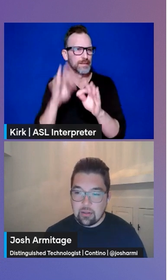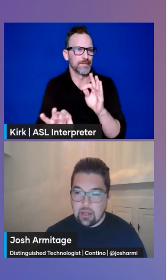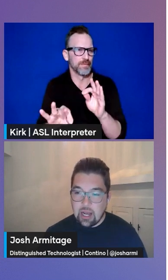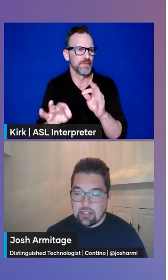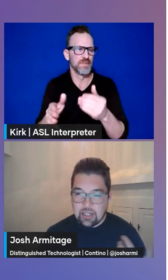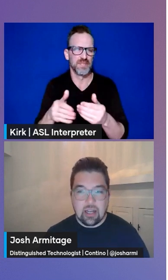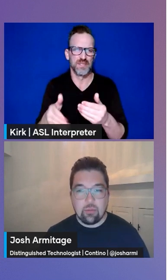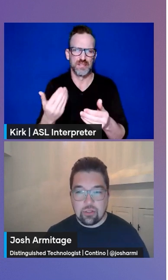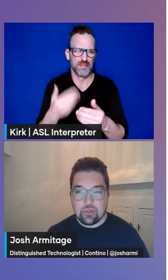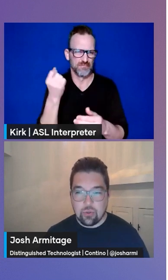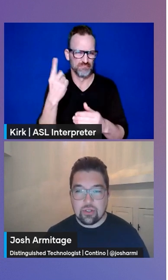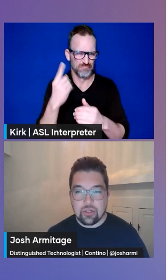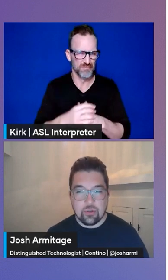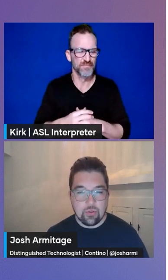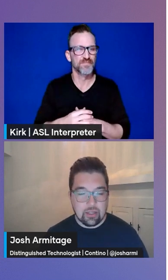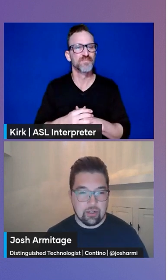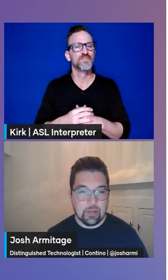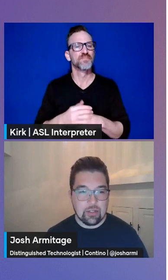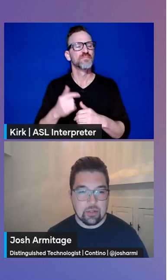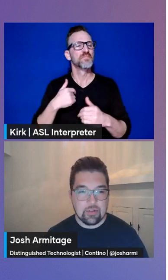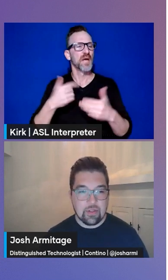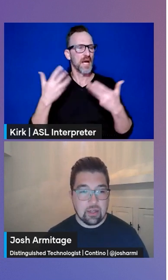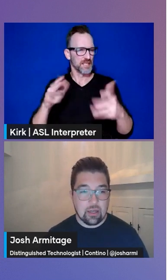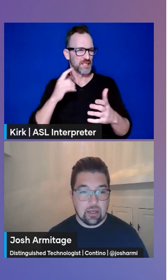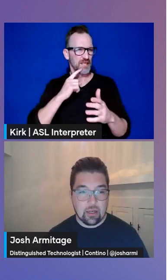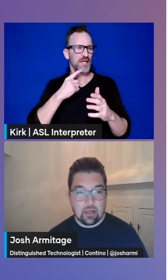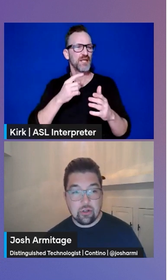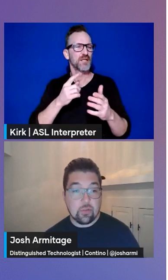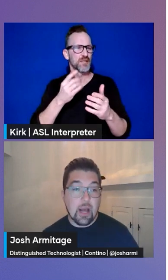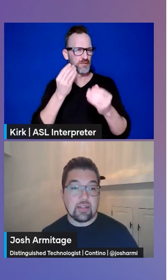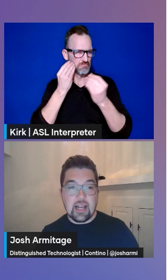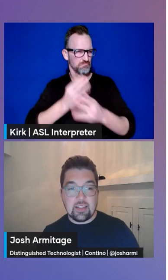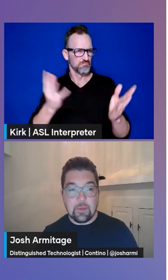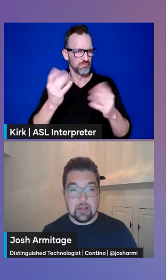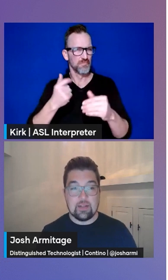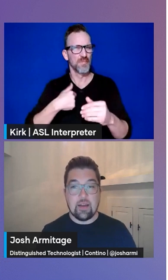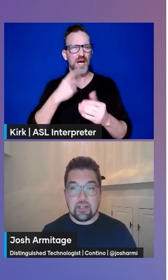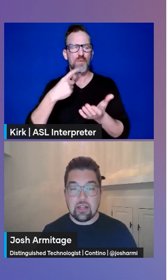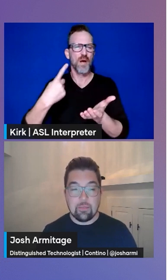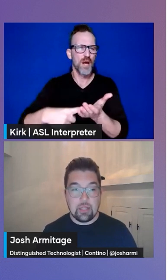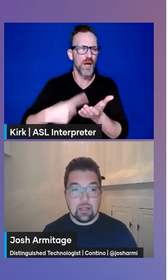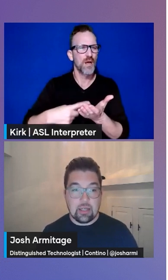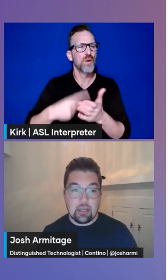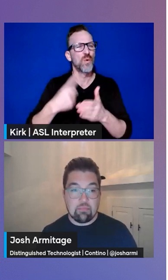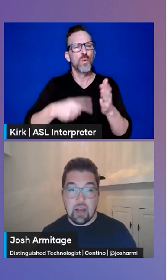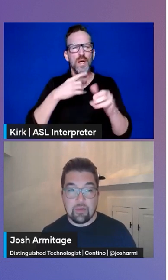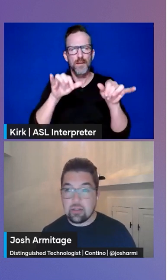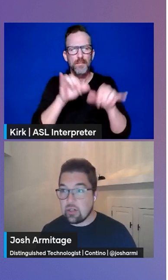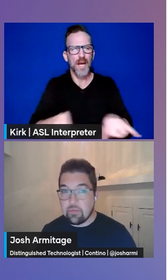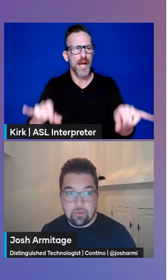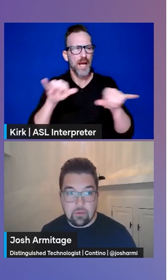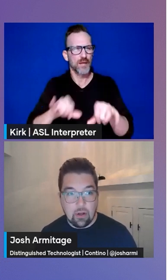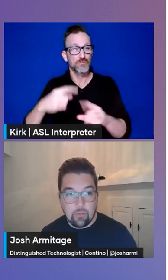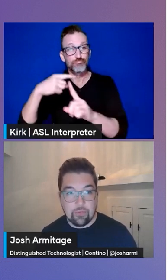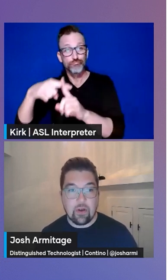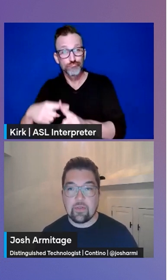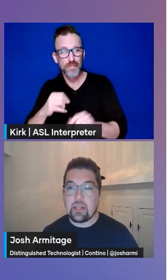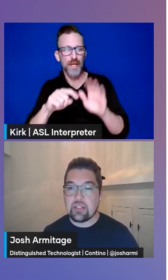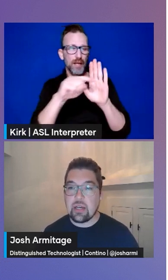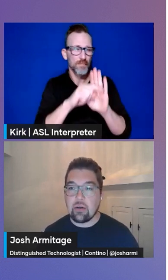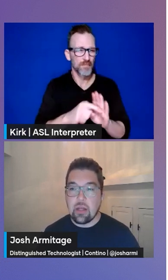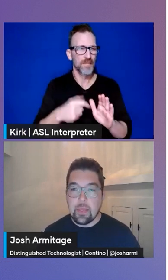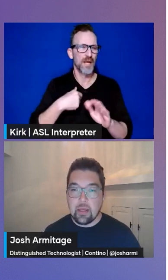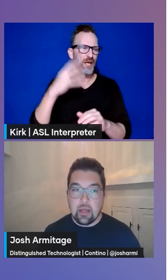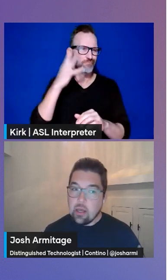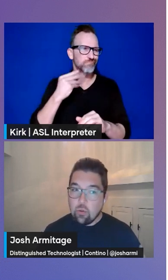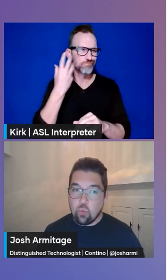And I said I would talk to a little bit in terms of the good patterns and anti-patterns that I've seen in BDD, having done it for over 5 years